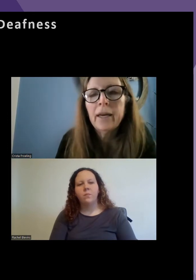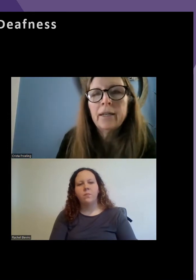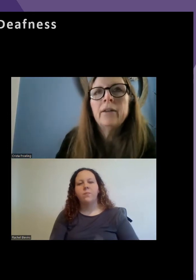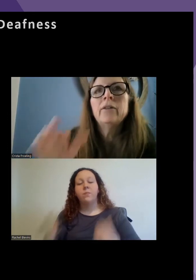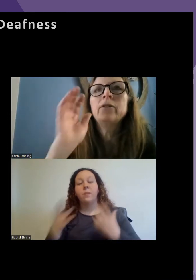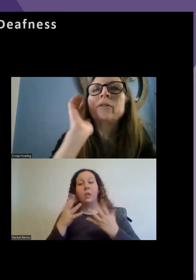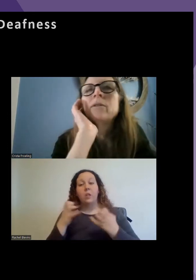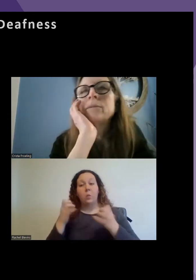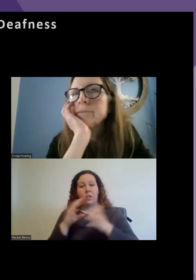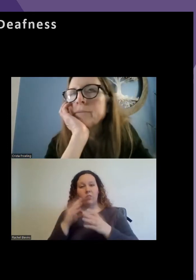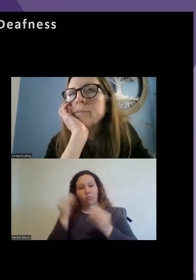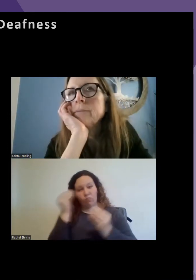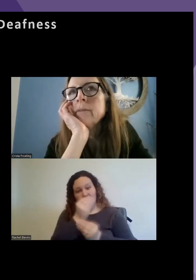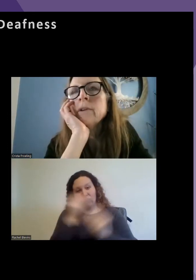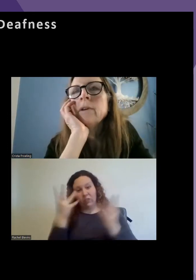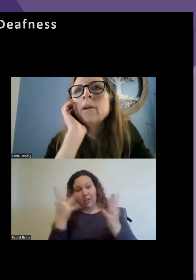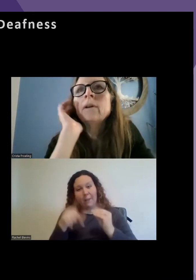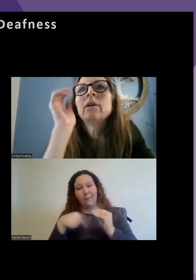about that is,